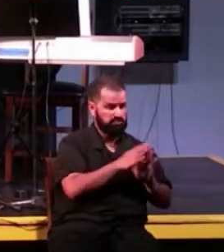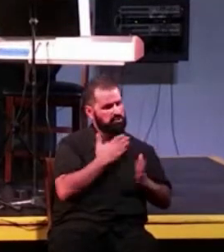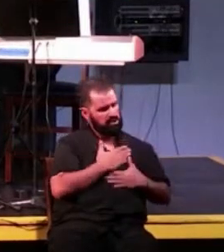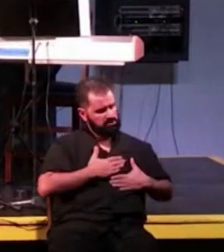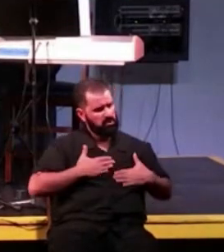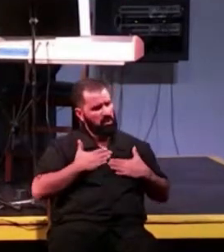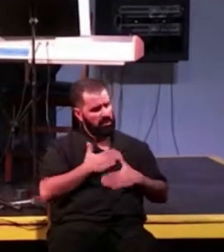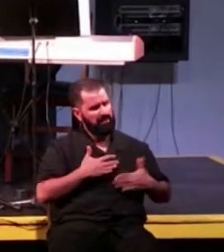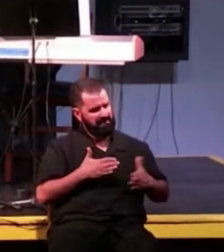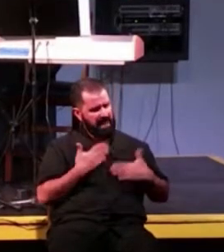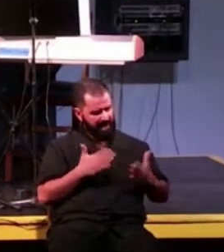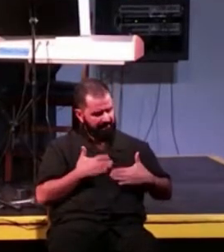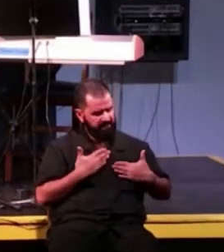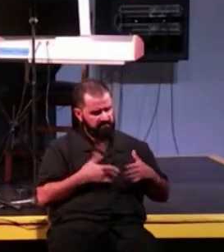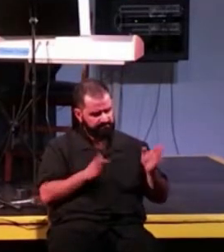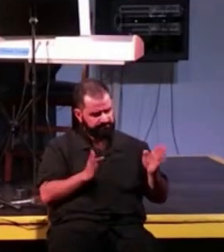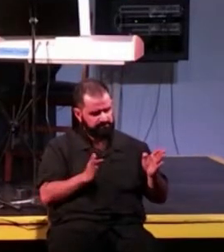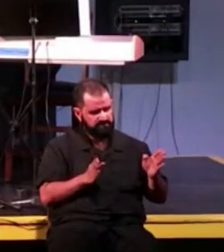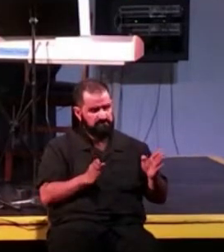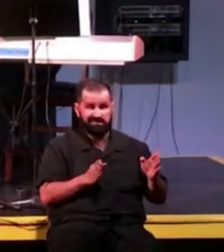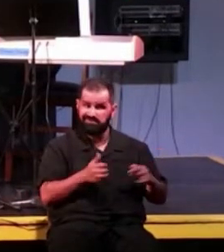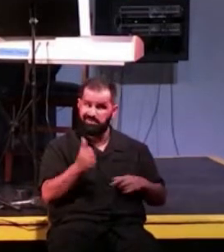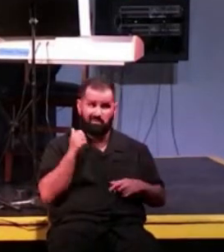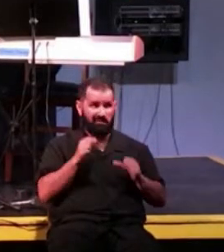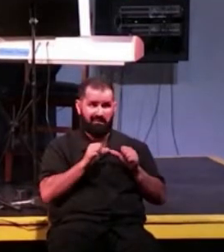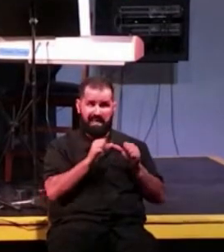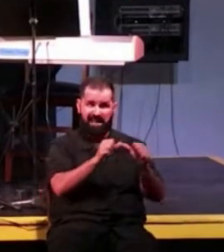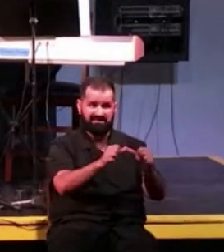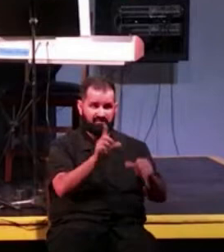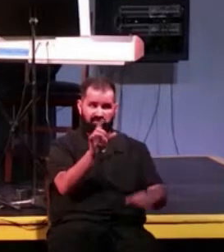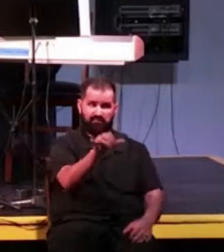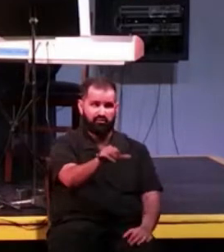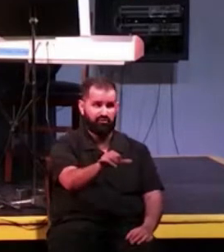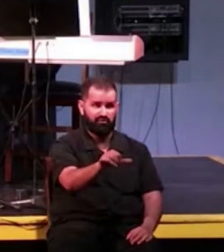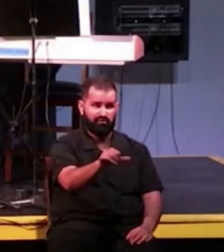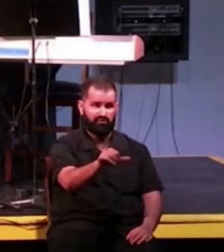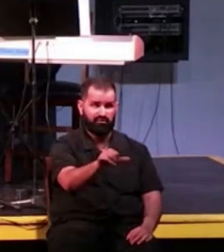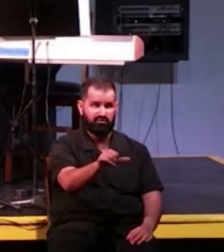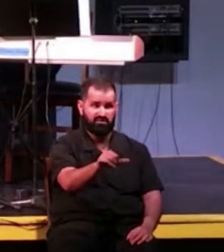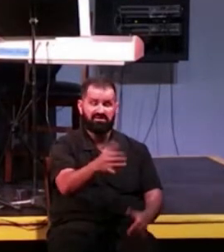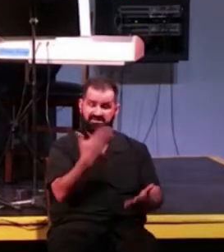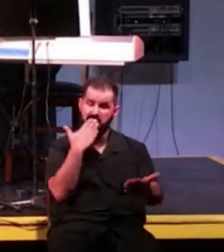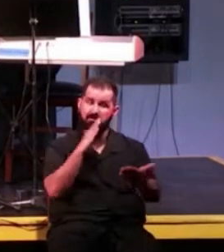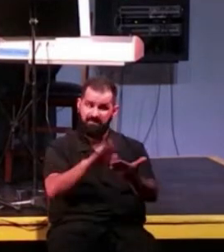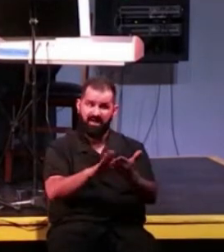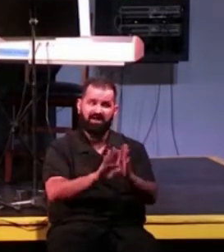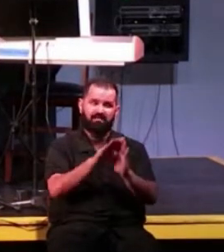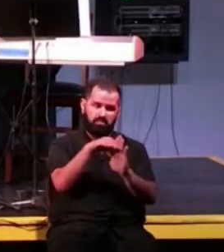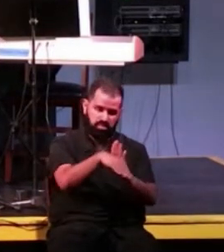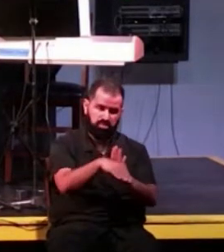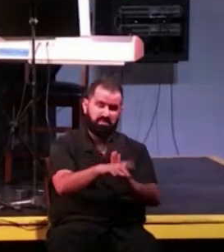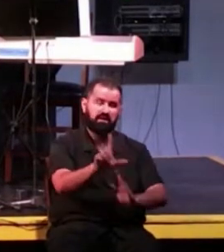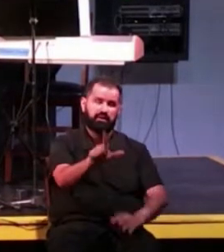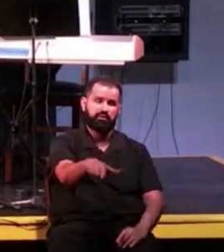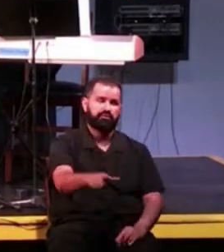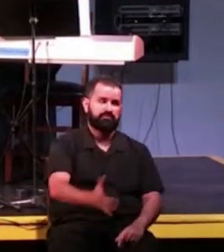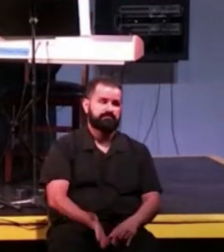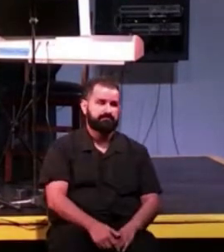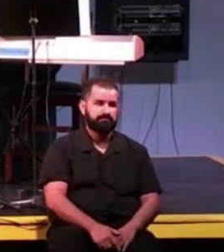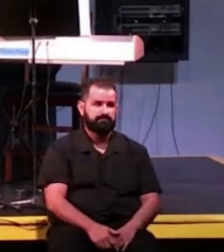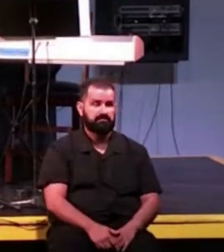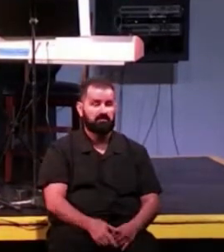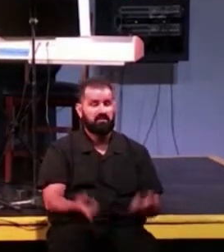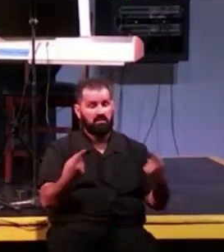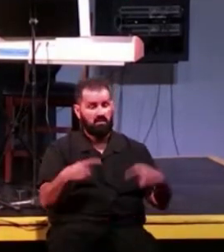happy. Enjoy it. Why? Because it won't last. Because the bad times come.